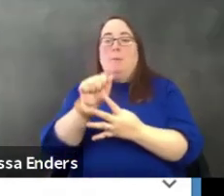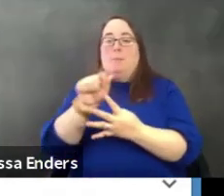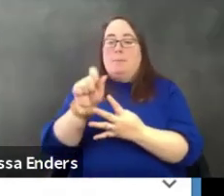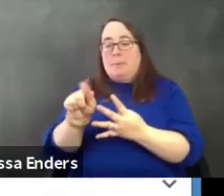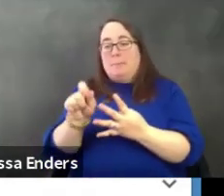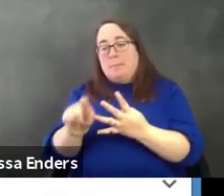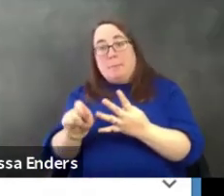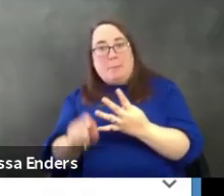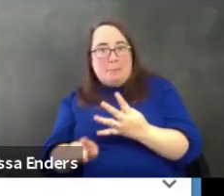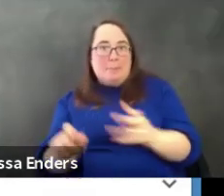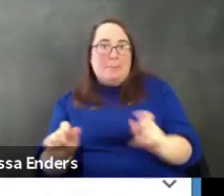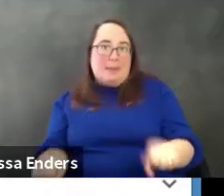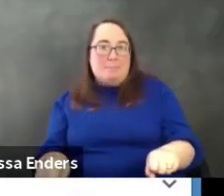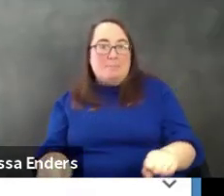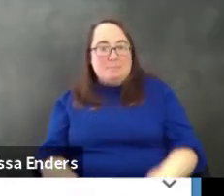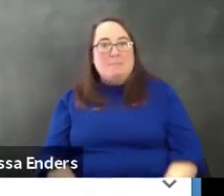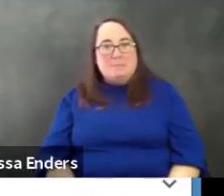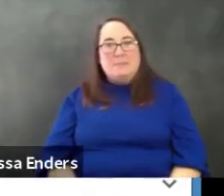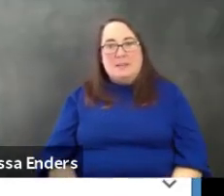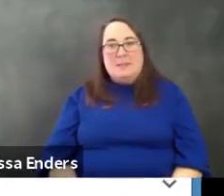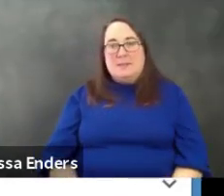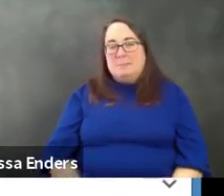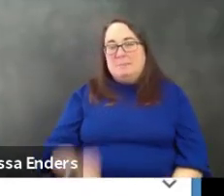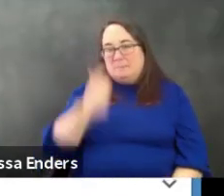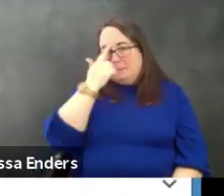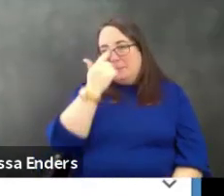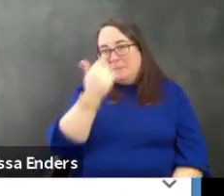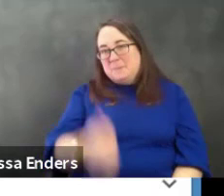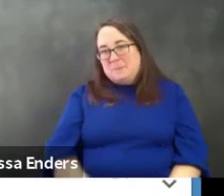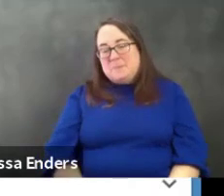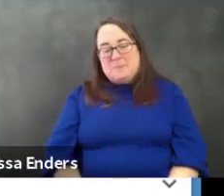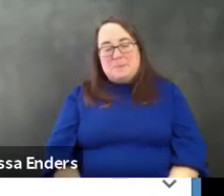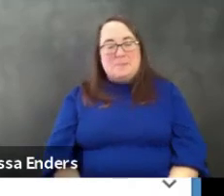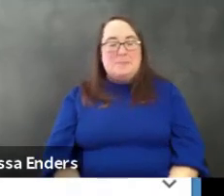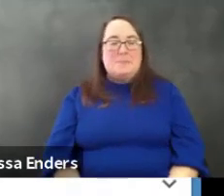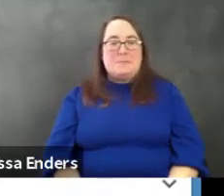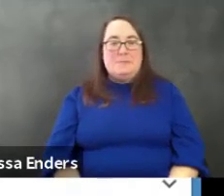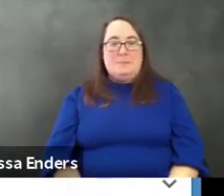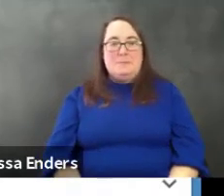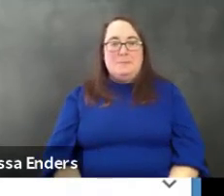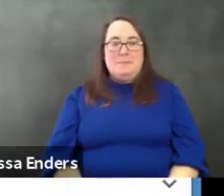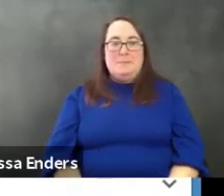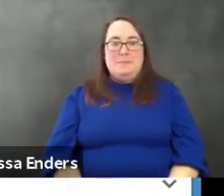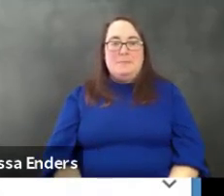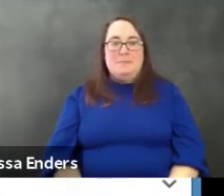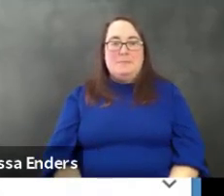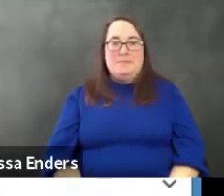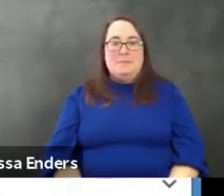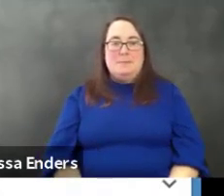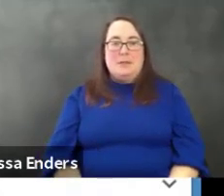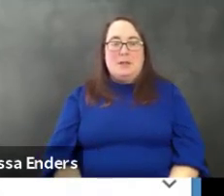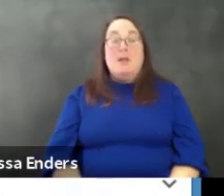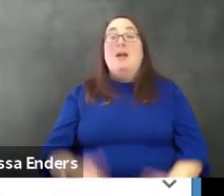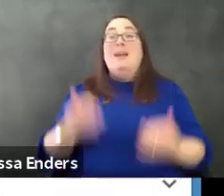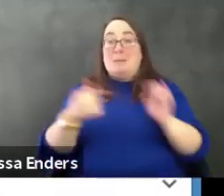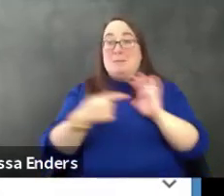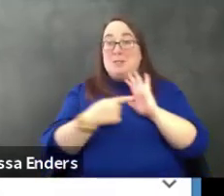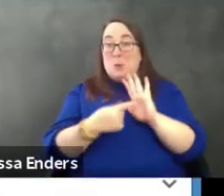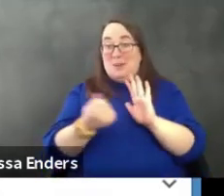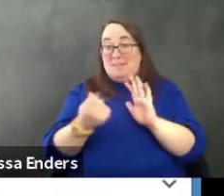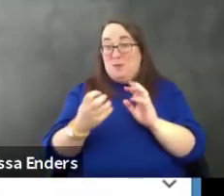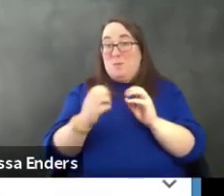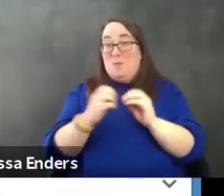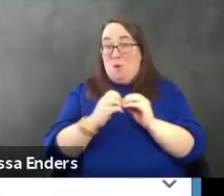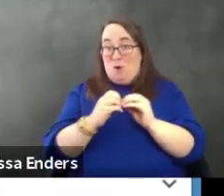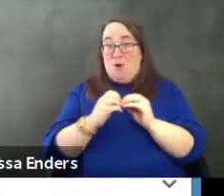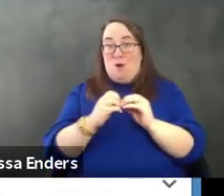one class or all of your classes if you're teaching multiple classes, okay? So I want to show a couple other things here,